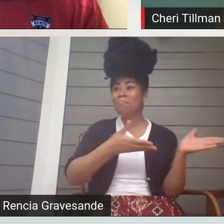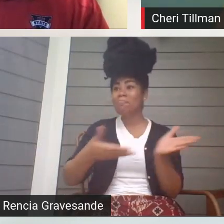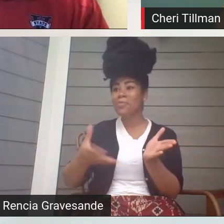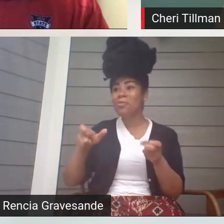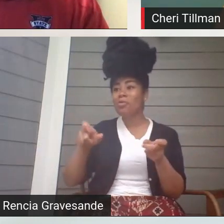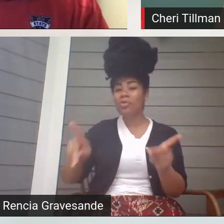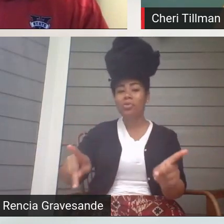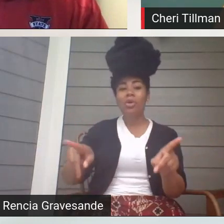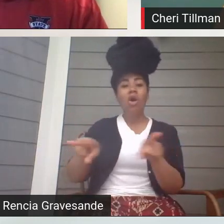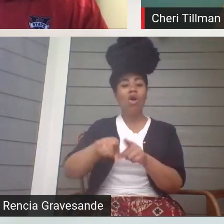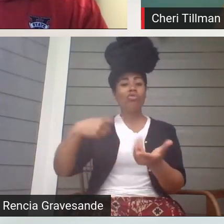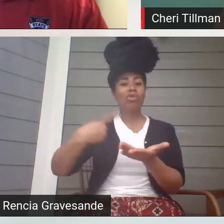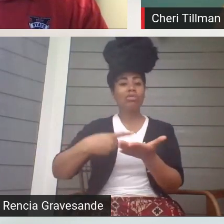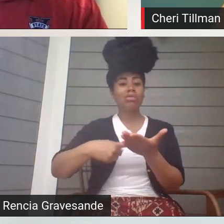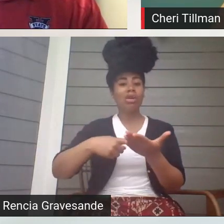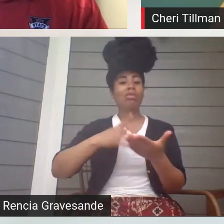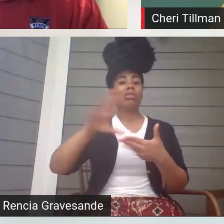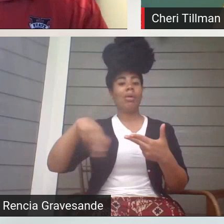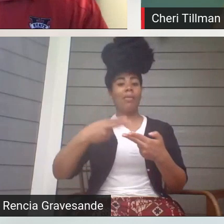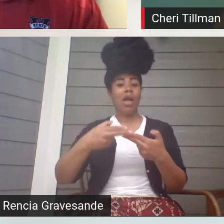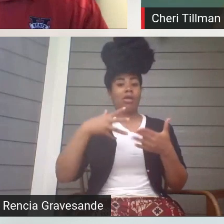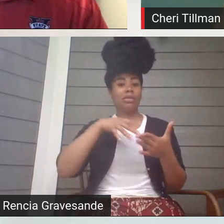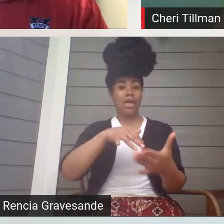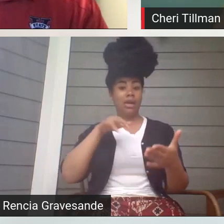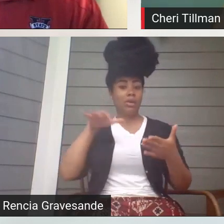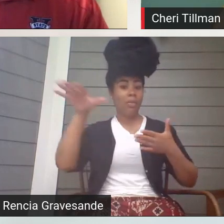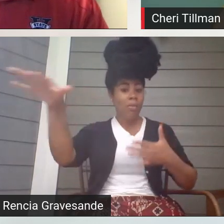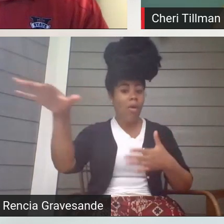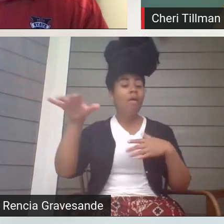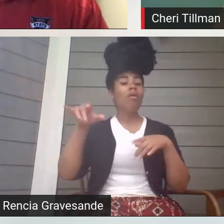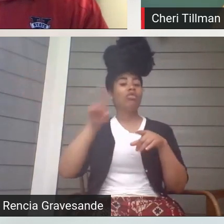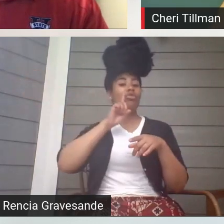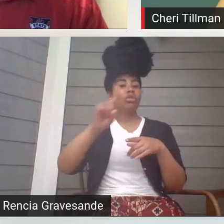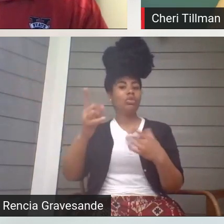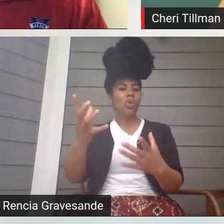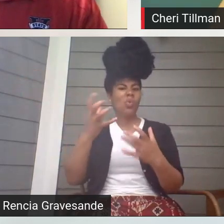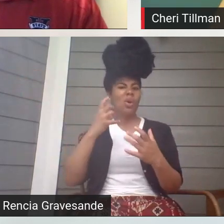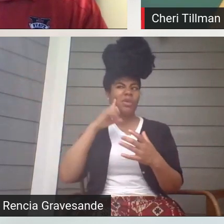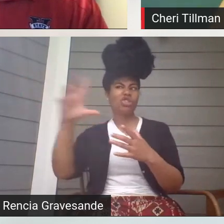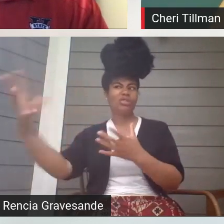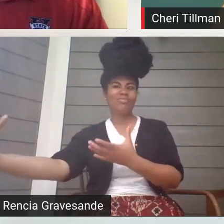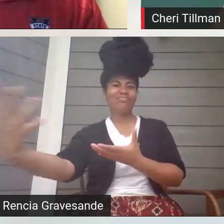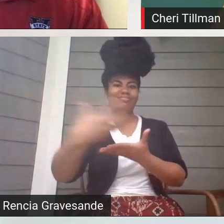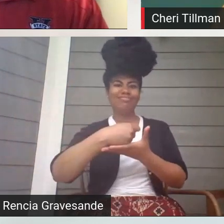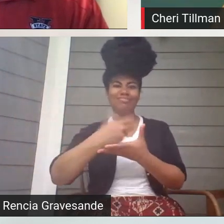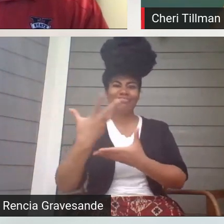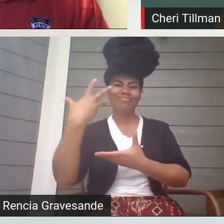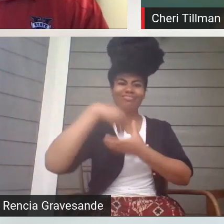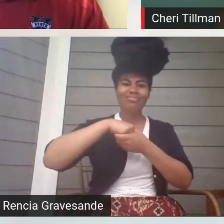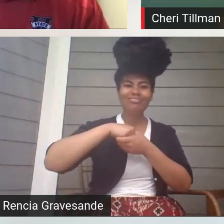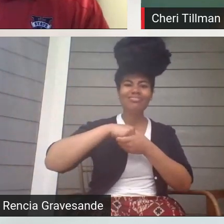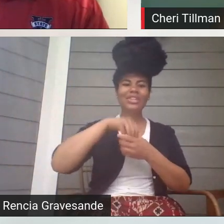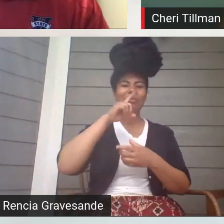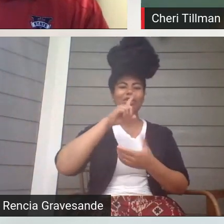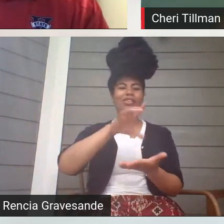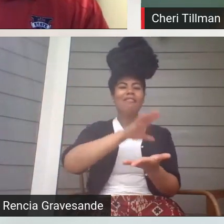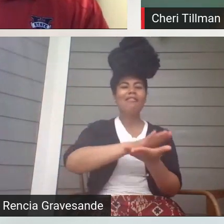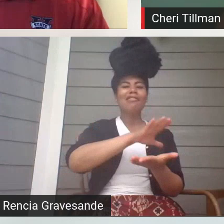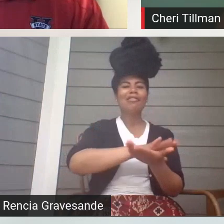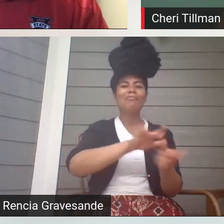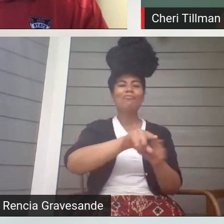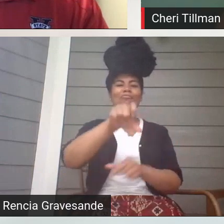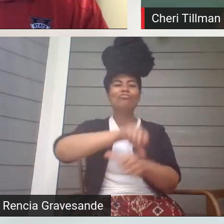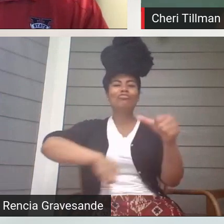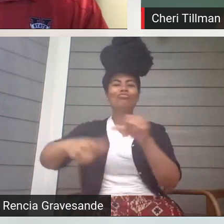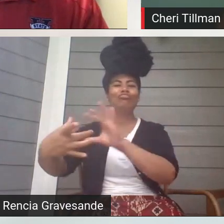have. So we really just want them to get involved, and we want to help them make academic and social